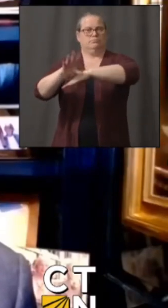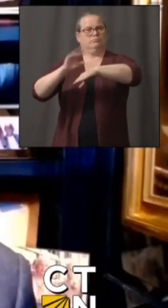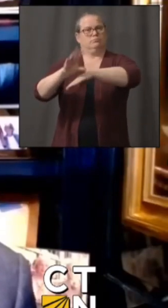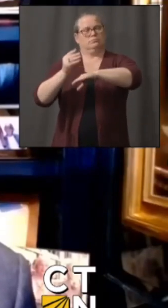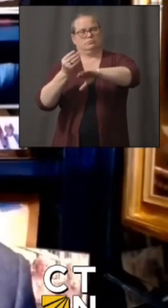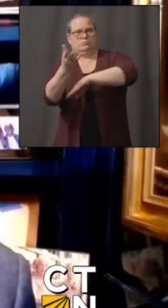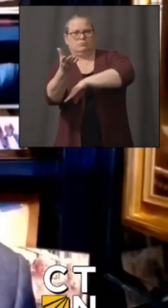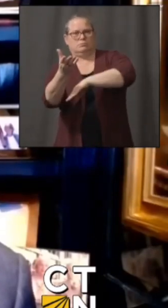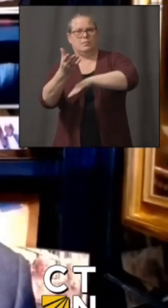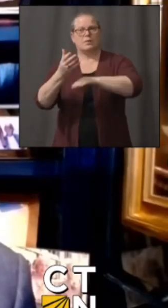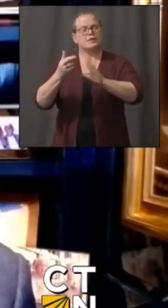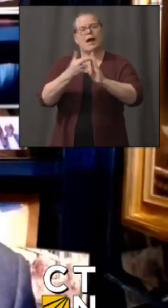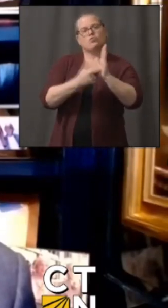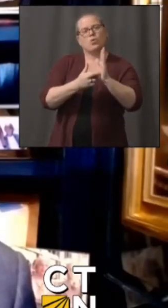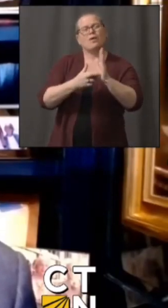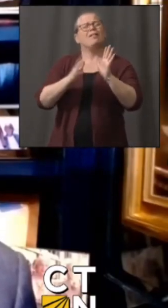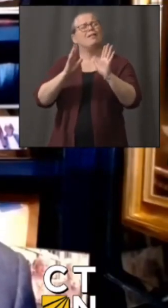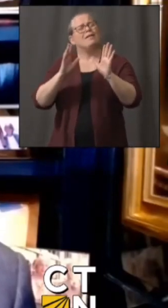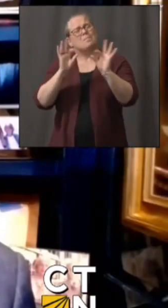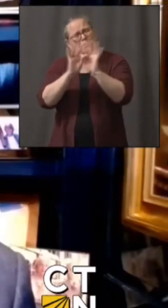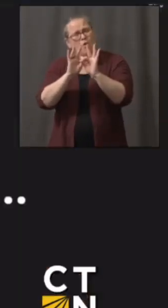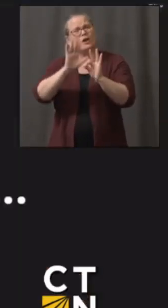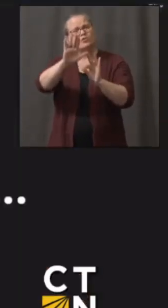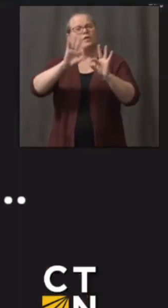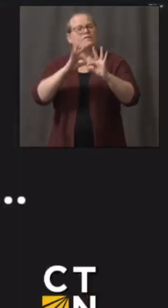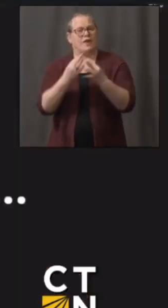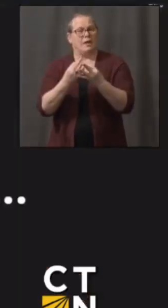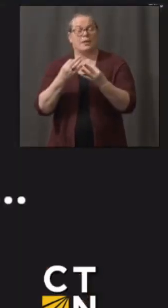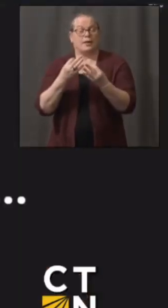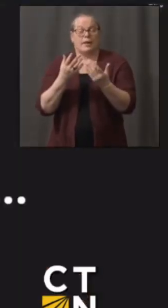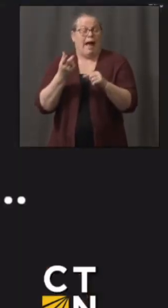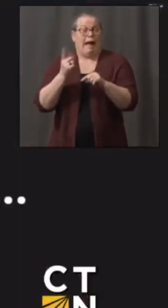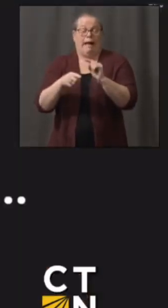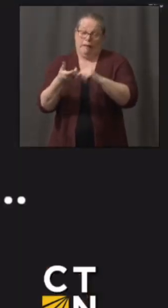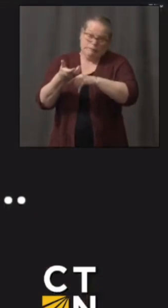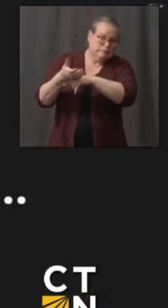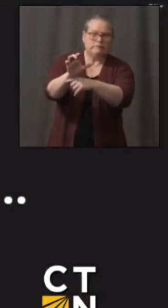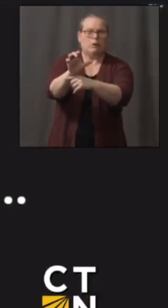gathering size is no more than 10. Thank you,